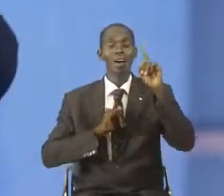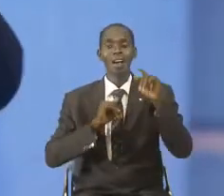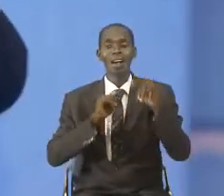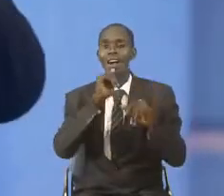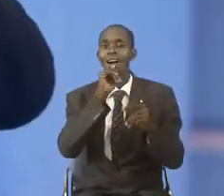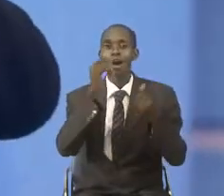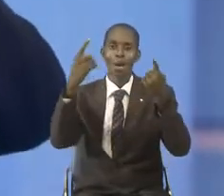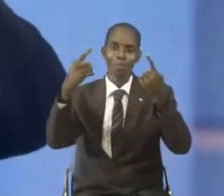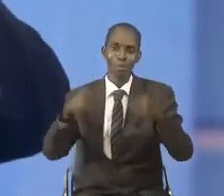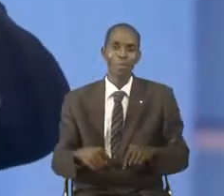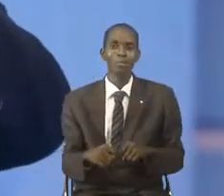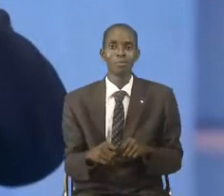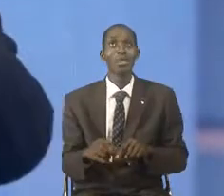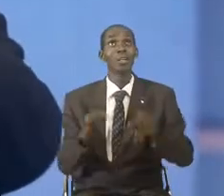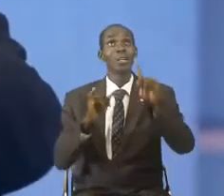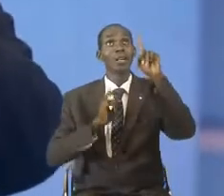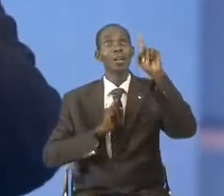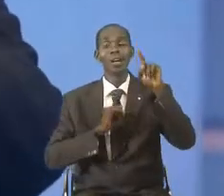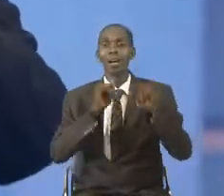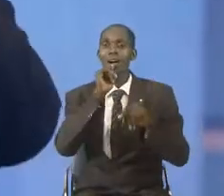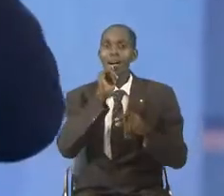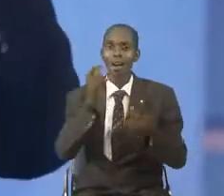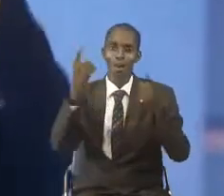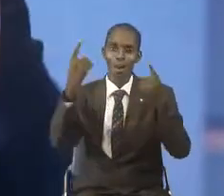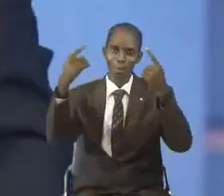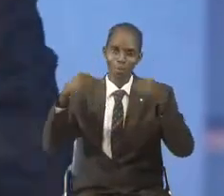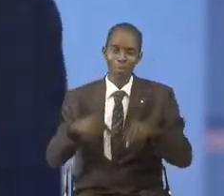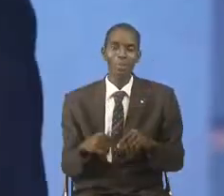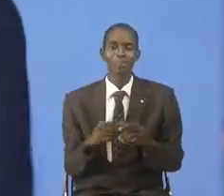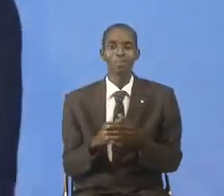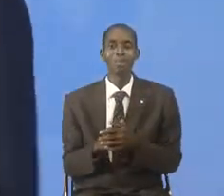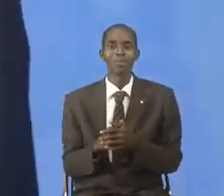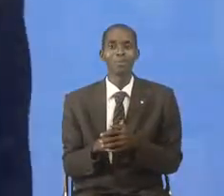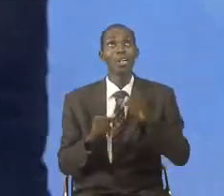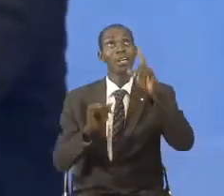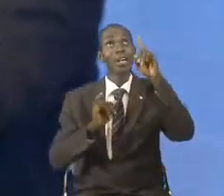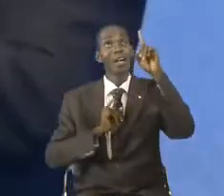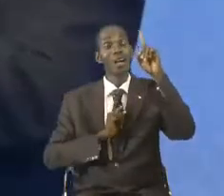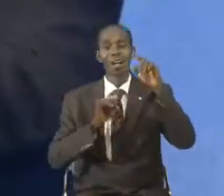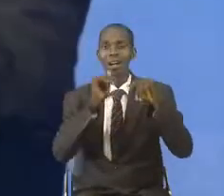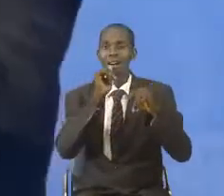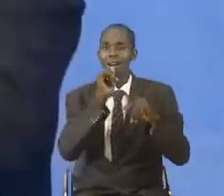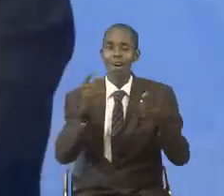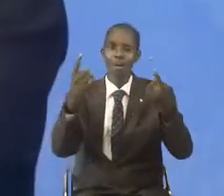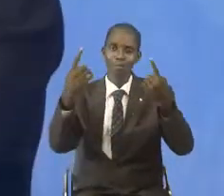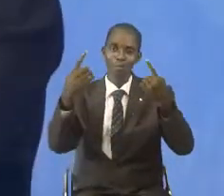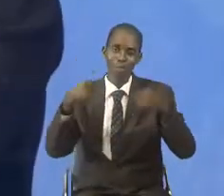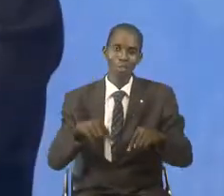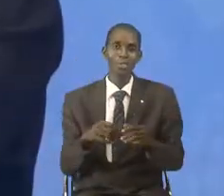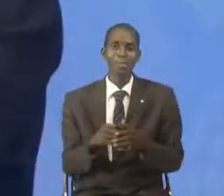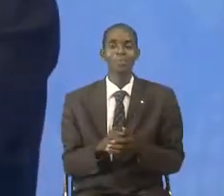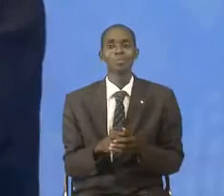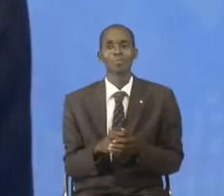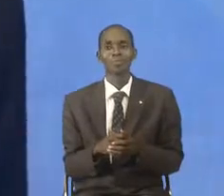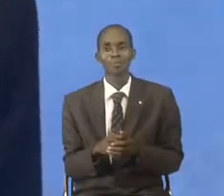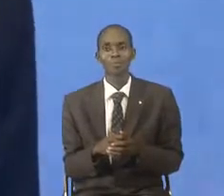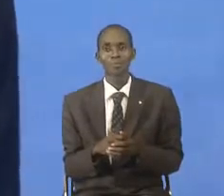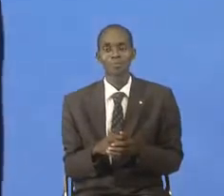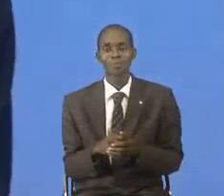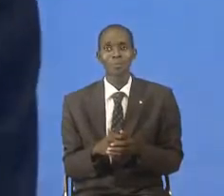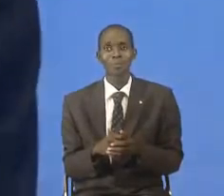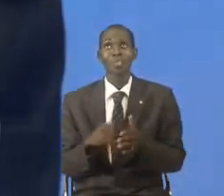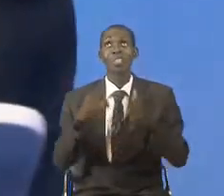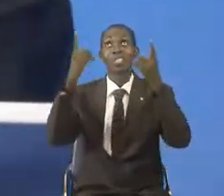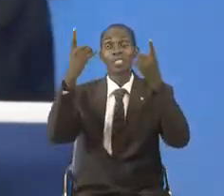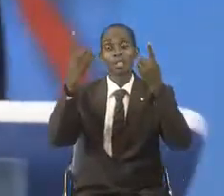but don't worry about that. I am come. I am come.